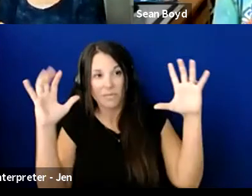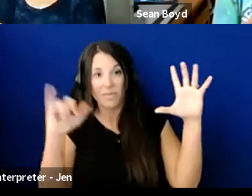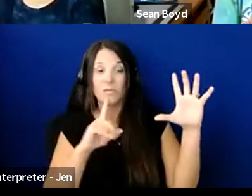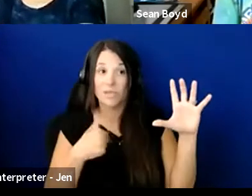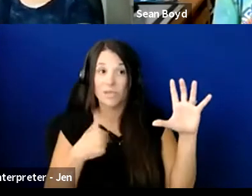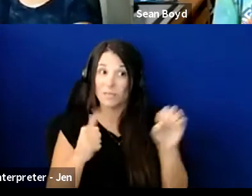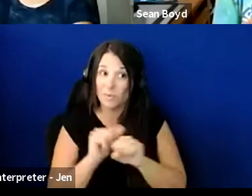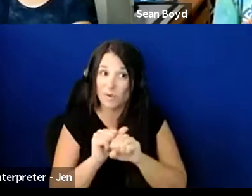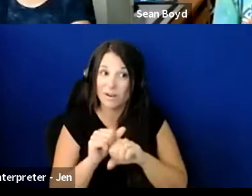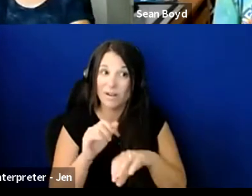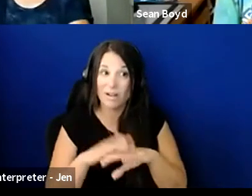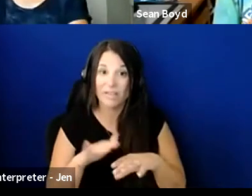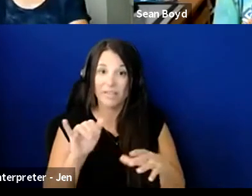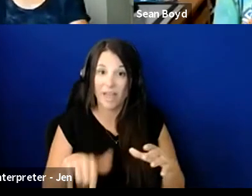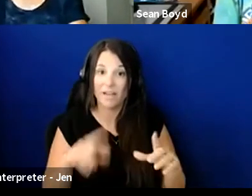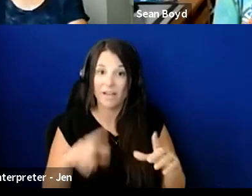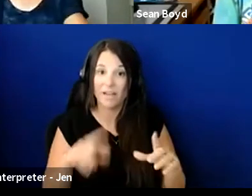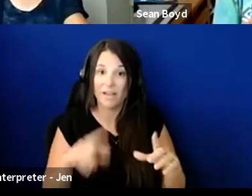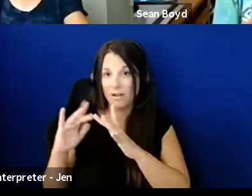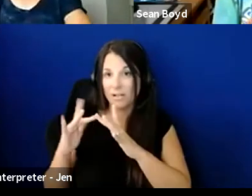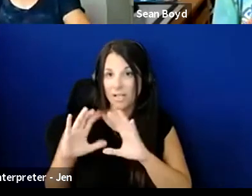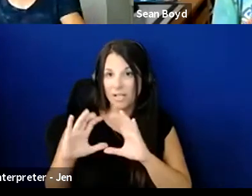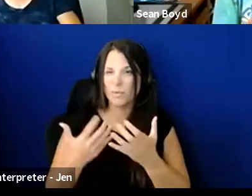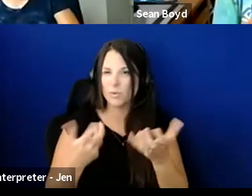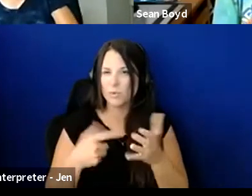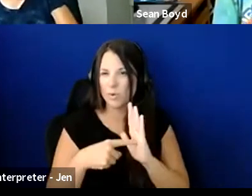few things that I did. I'll share my screen here.